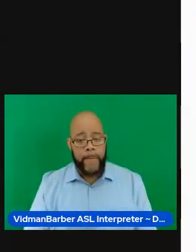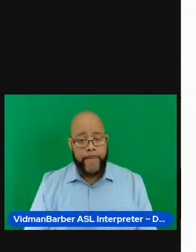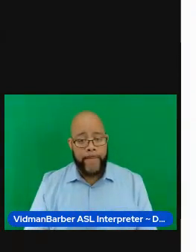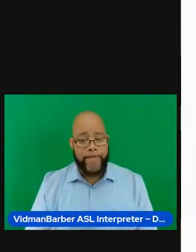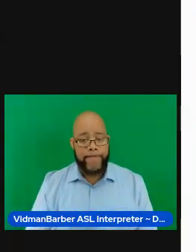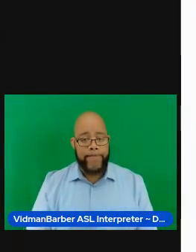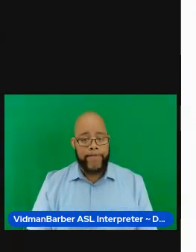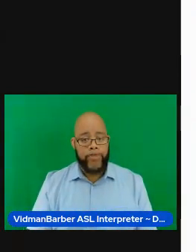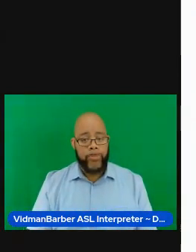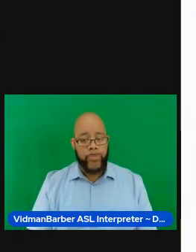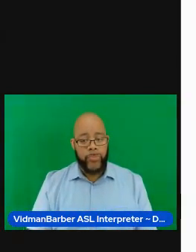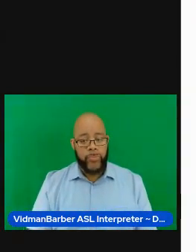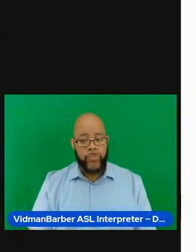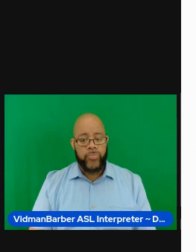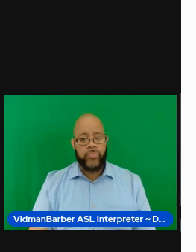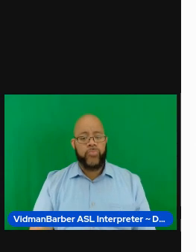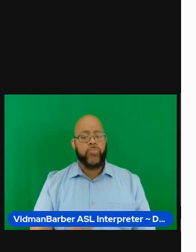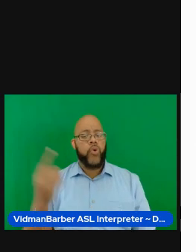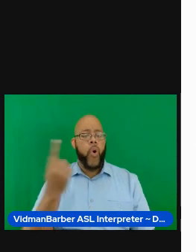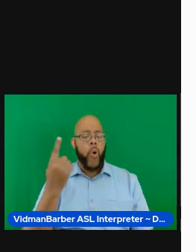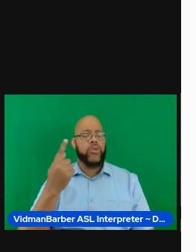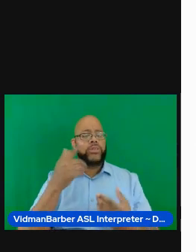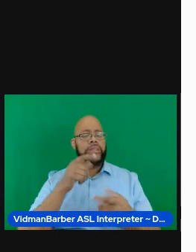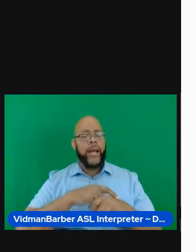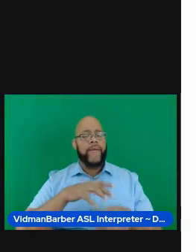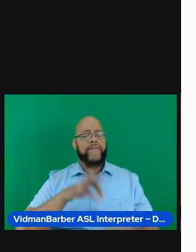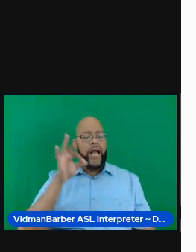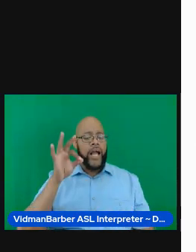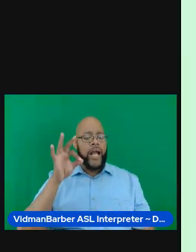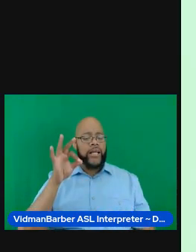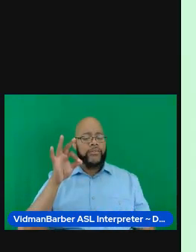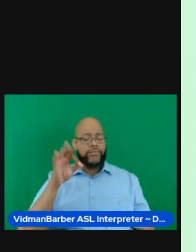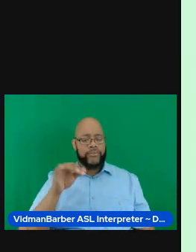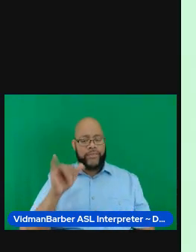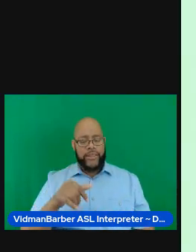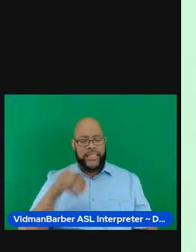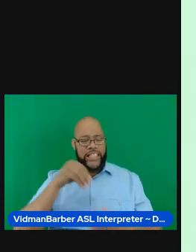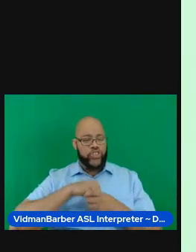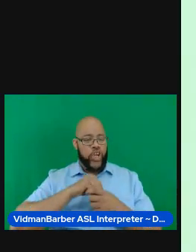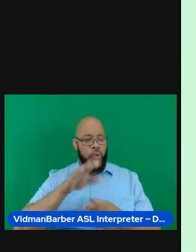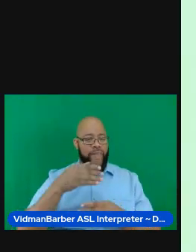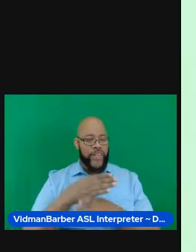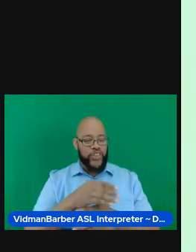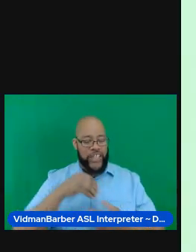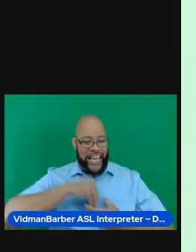Remember, it's always time to find your inner fish.